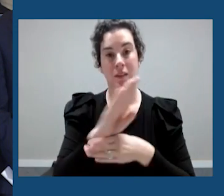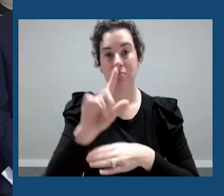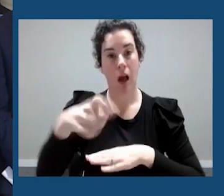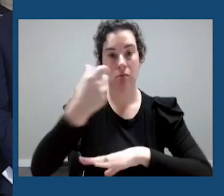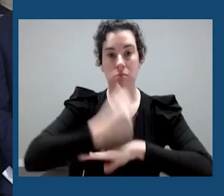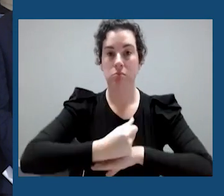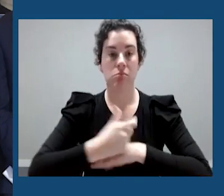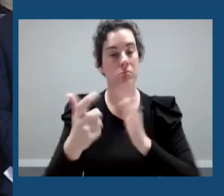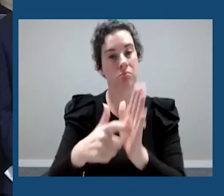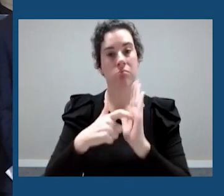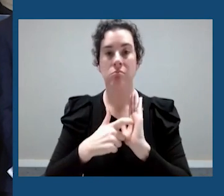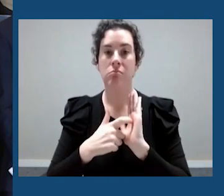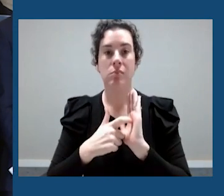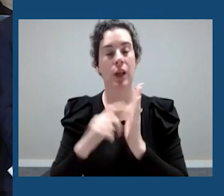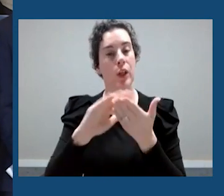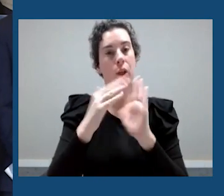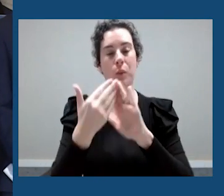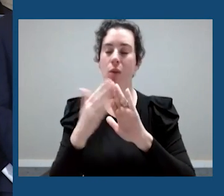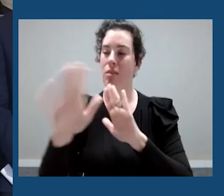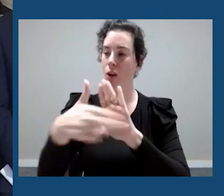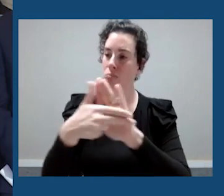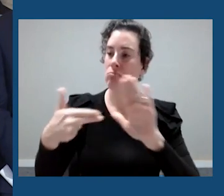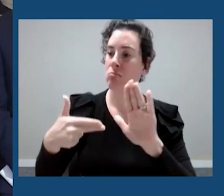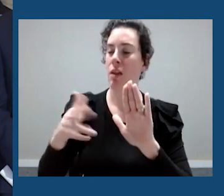lose their identity and their vitality.